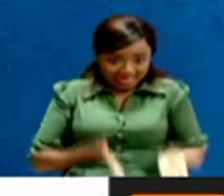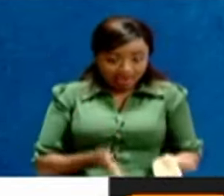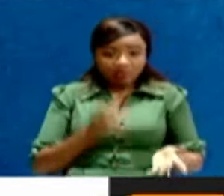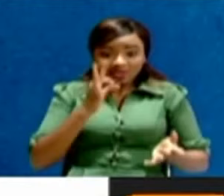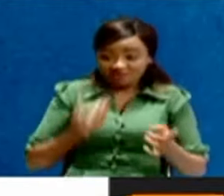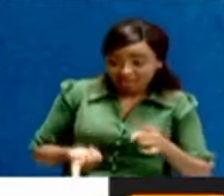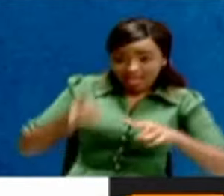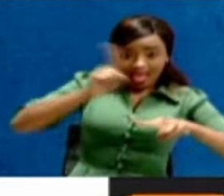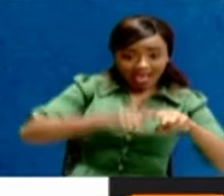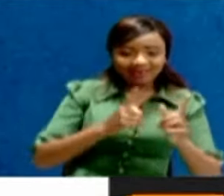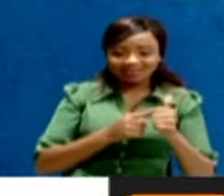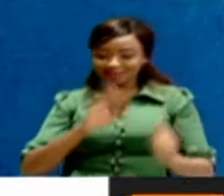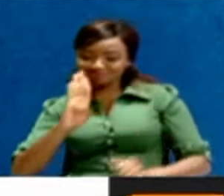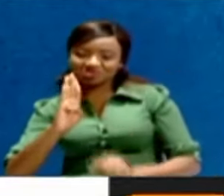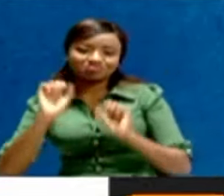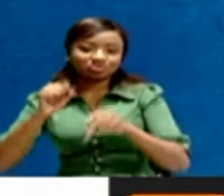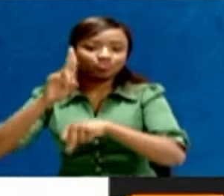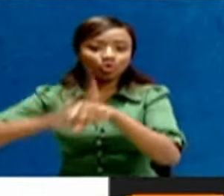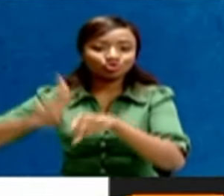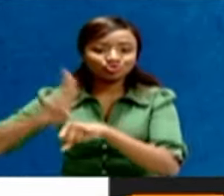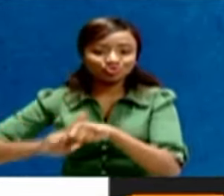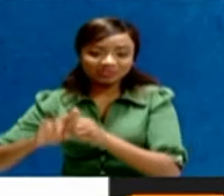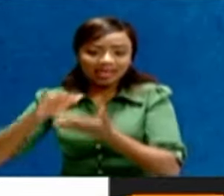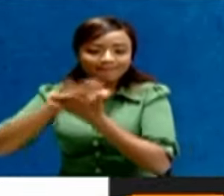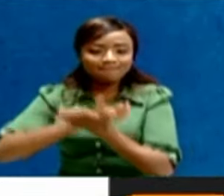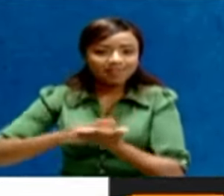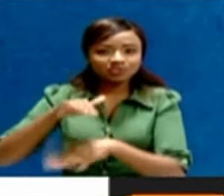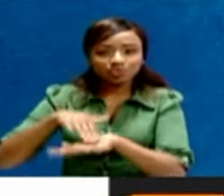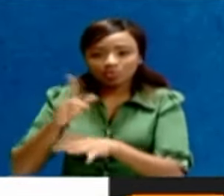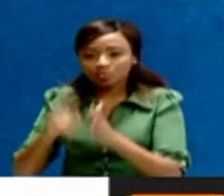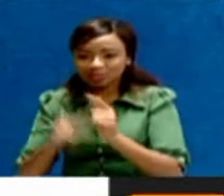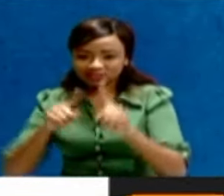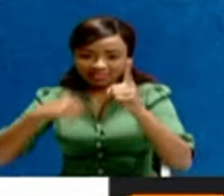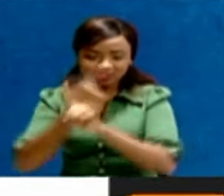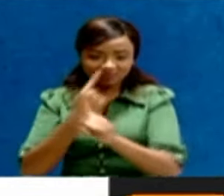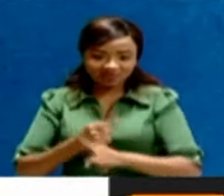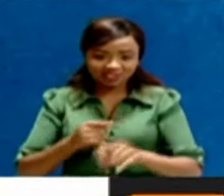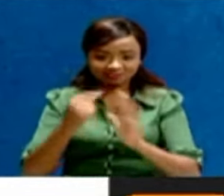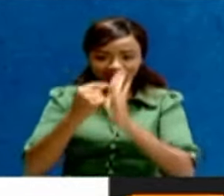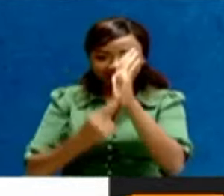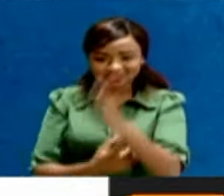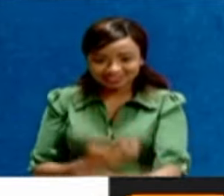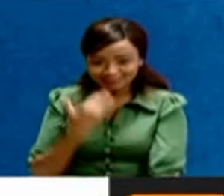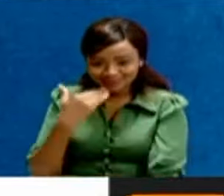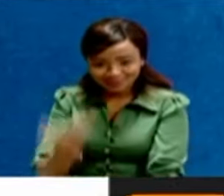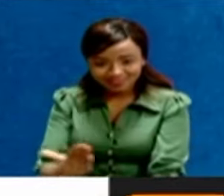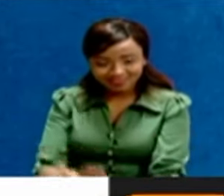more allocation, then B can be used based on the different parameters. I thank you.